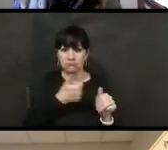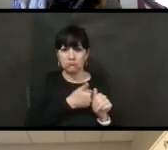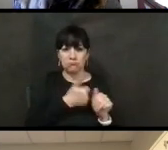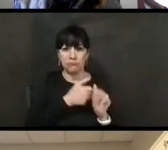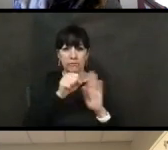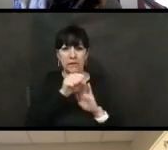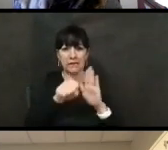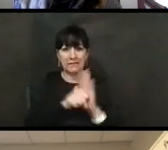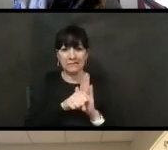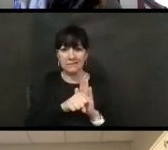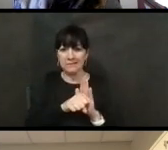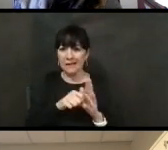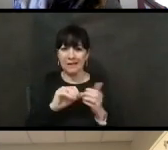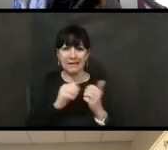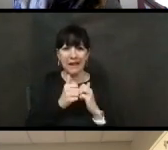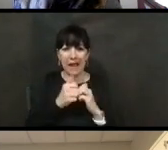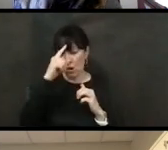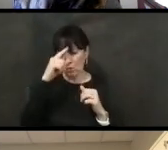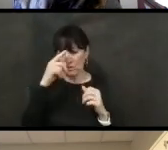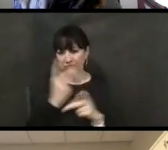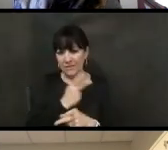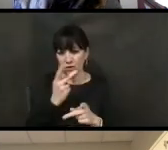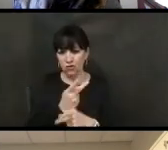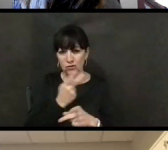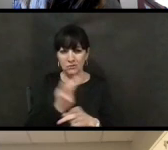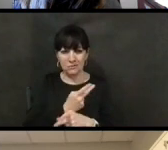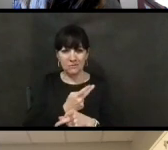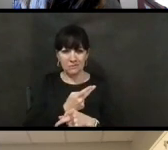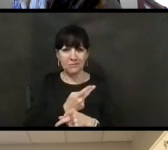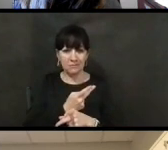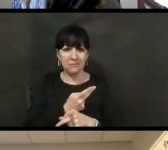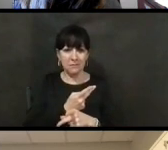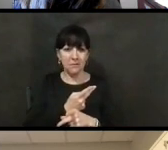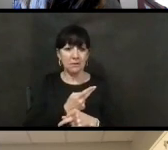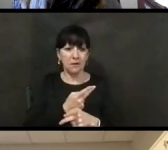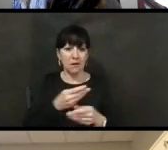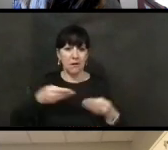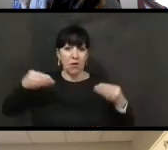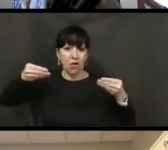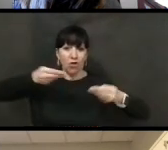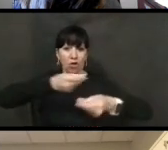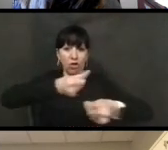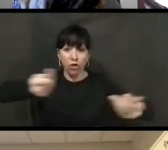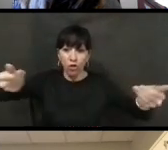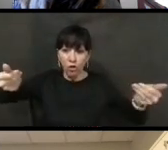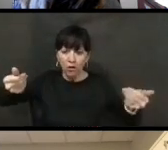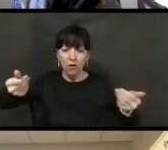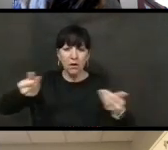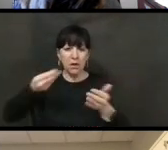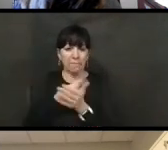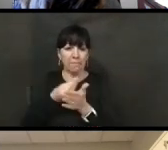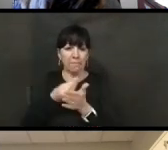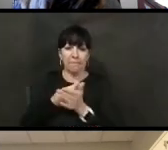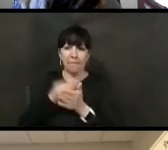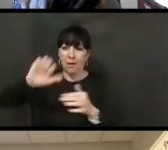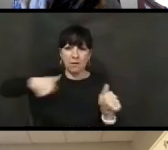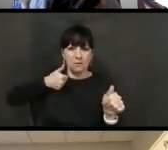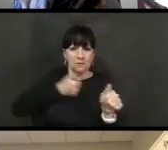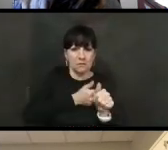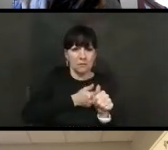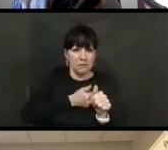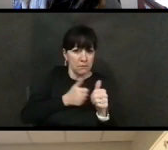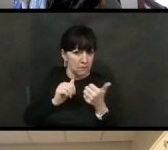out how to backfill. And again, these are all estimates. We will know more as time goes on. But the